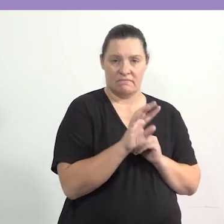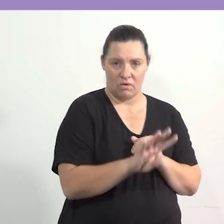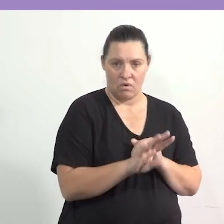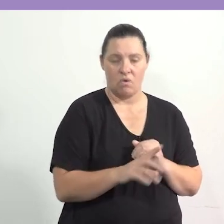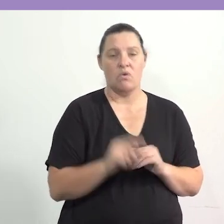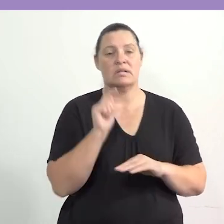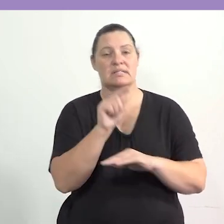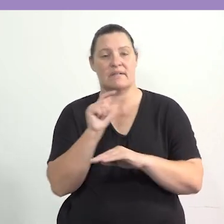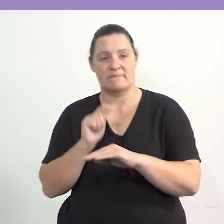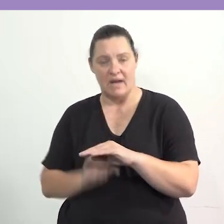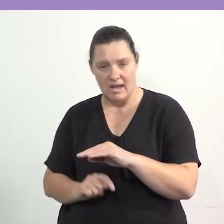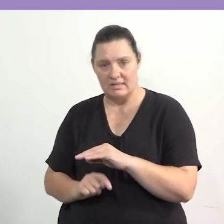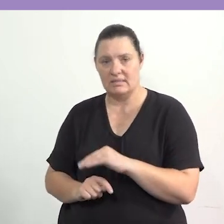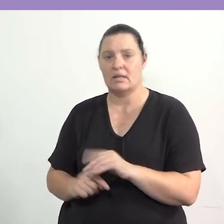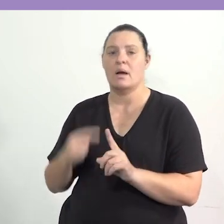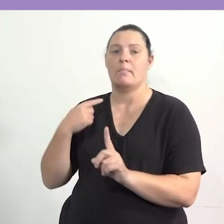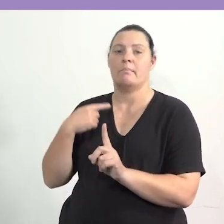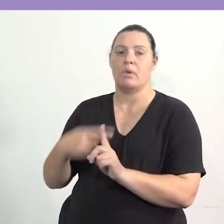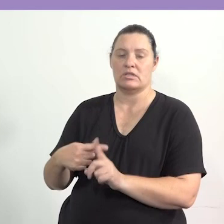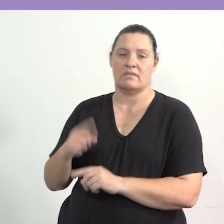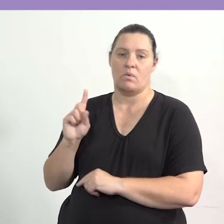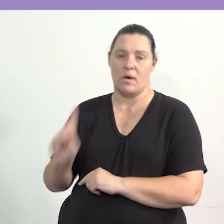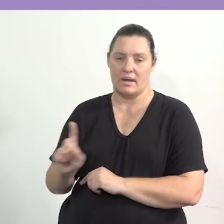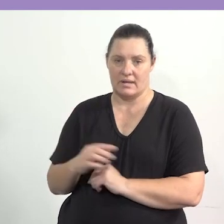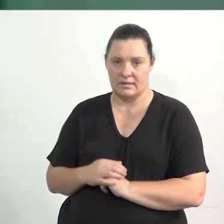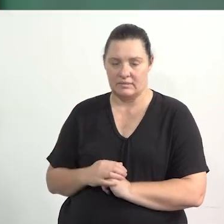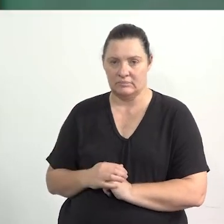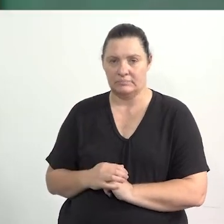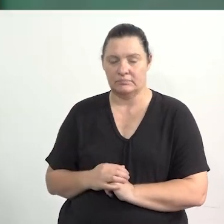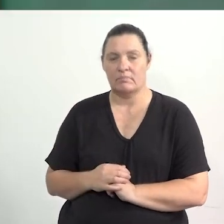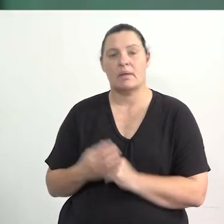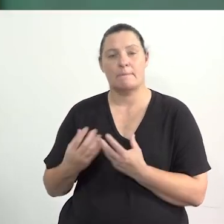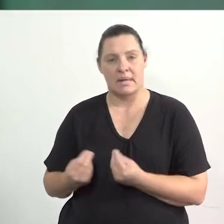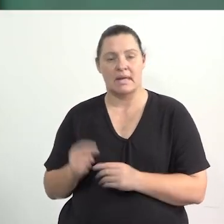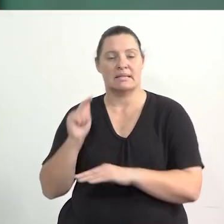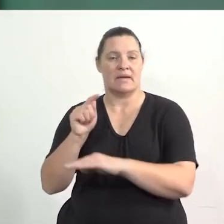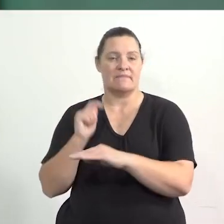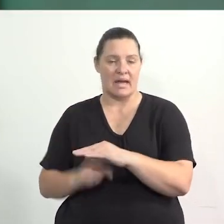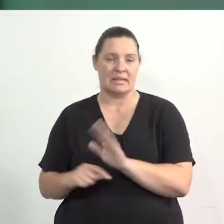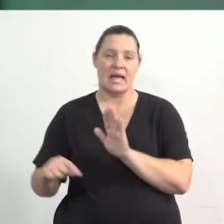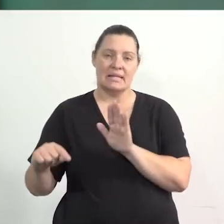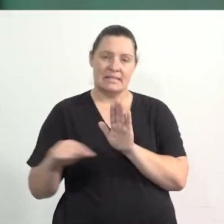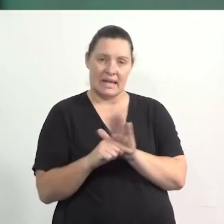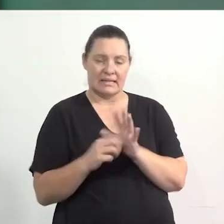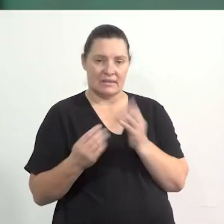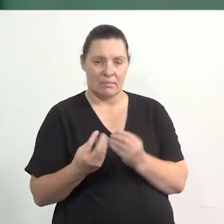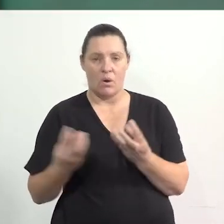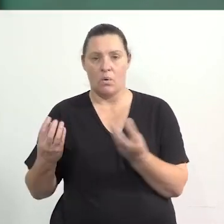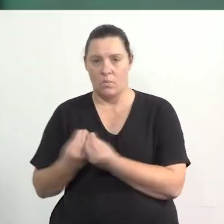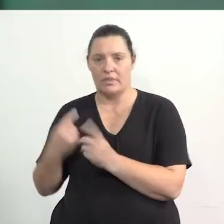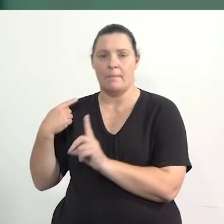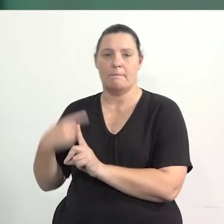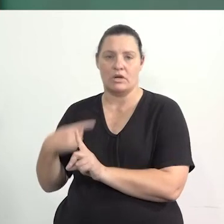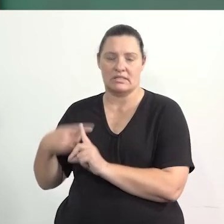4 divided by a positive 1. I am dividing a negative number with